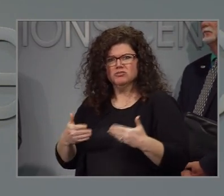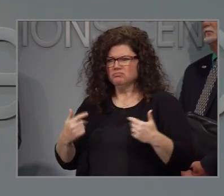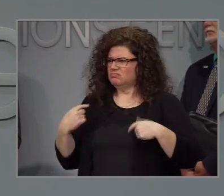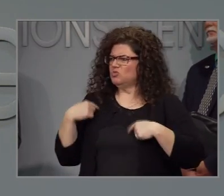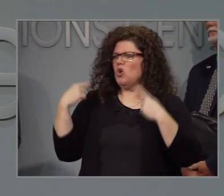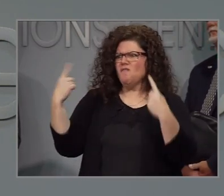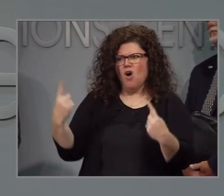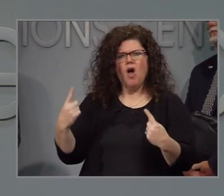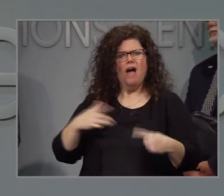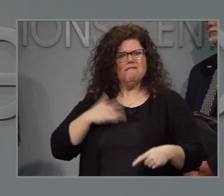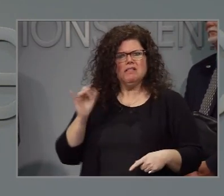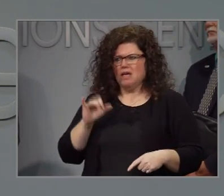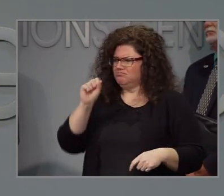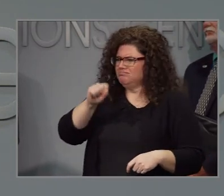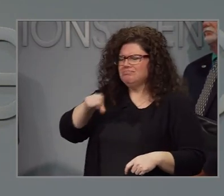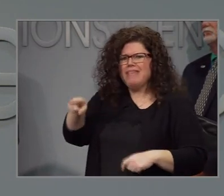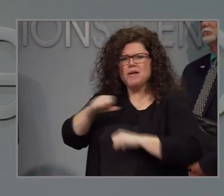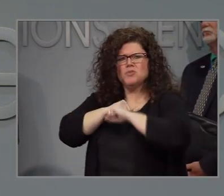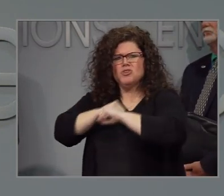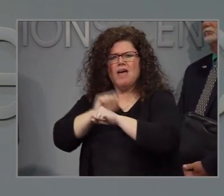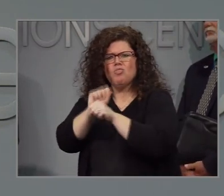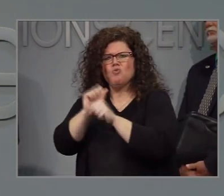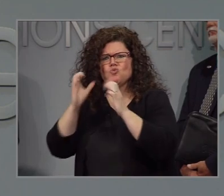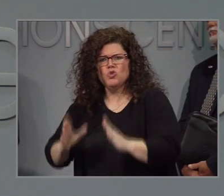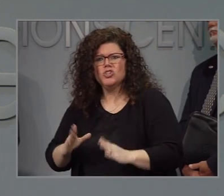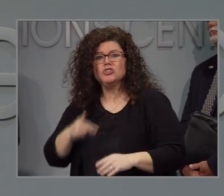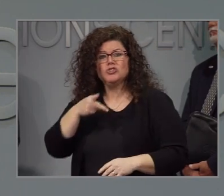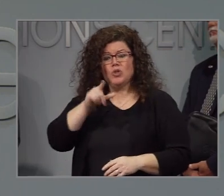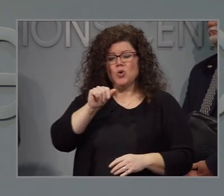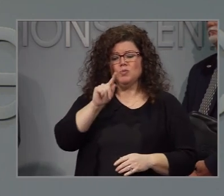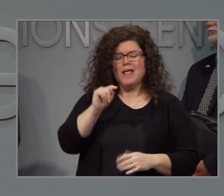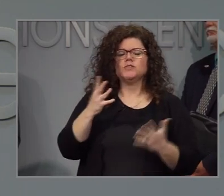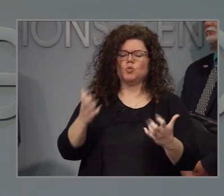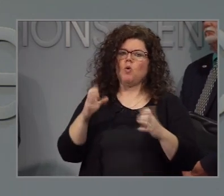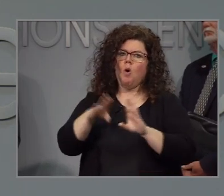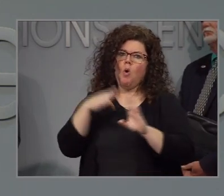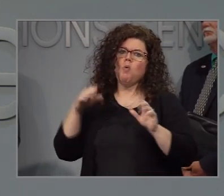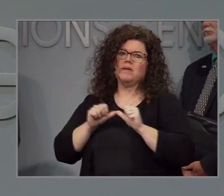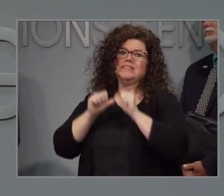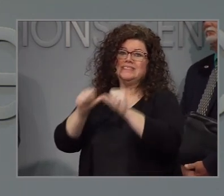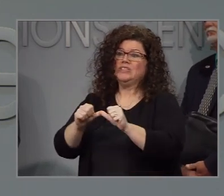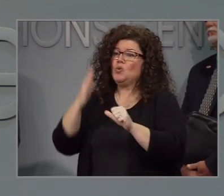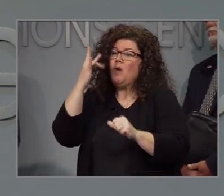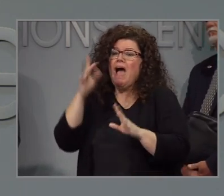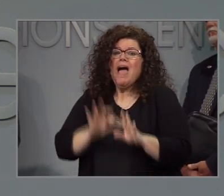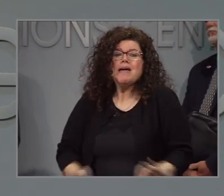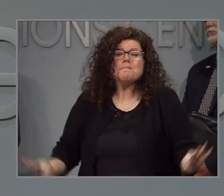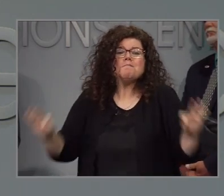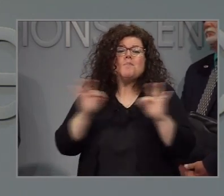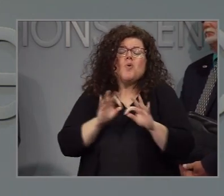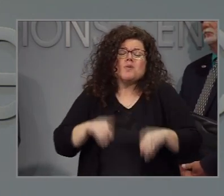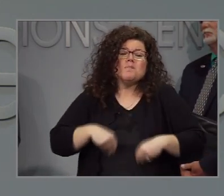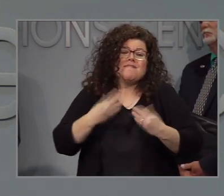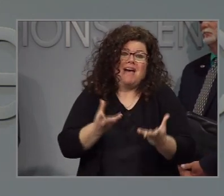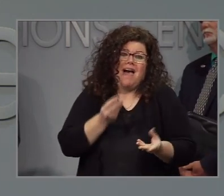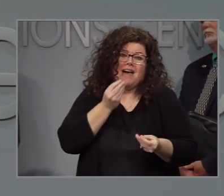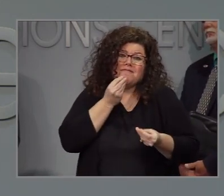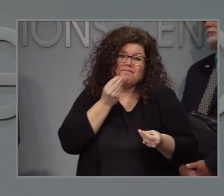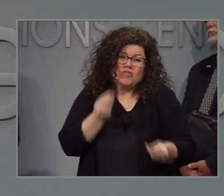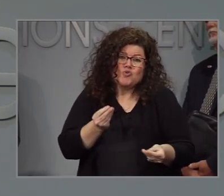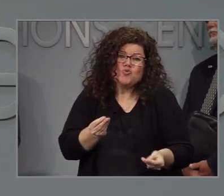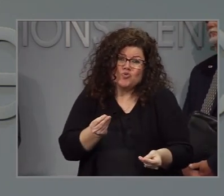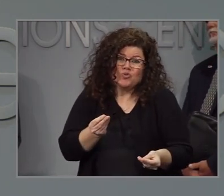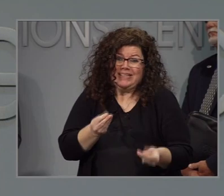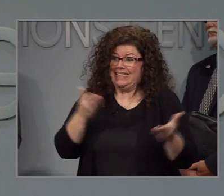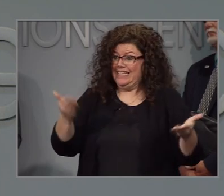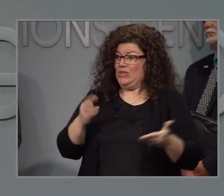to protect their workers, make sure that those plants can continue to run. They're so vital to providing for our food supply,